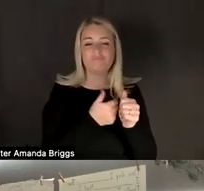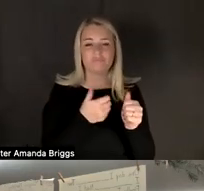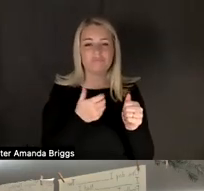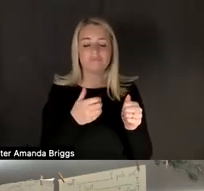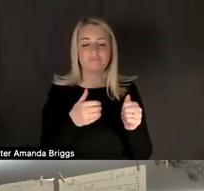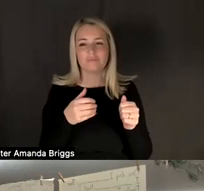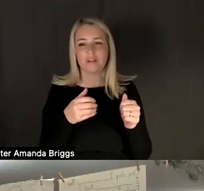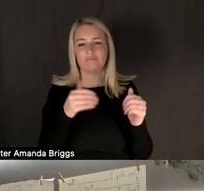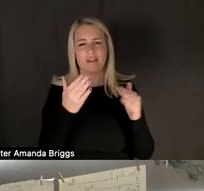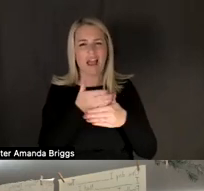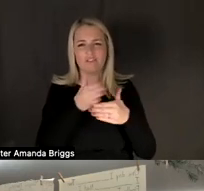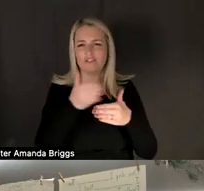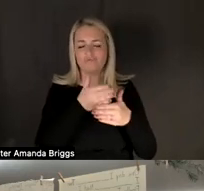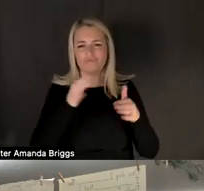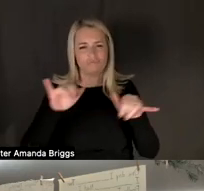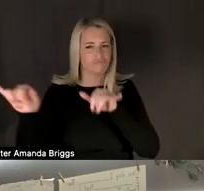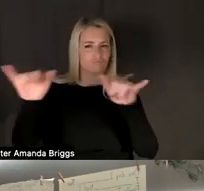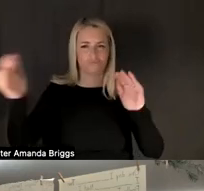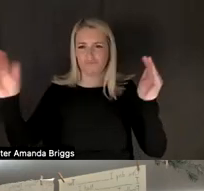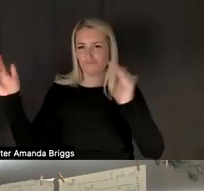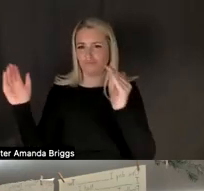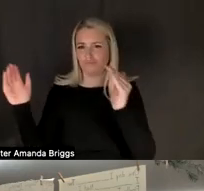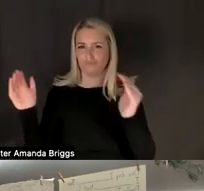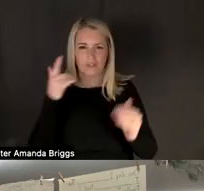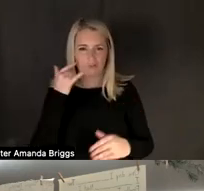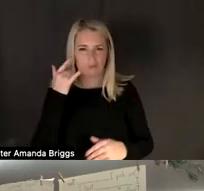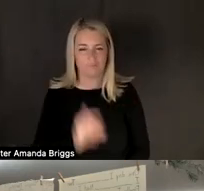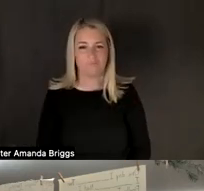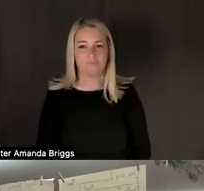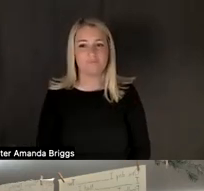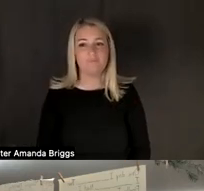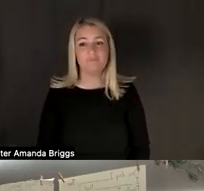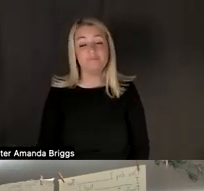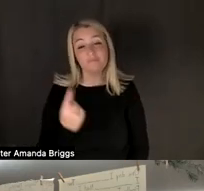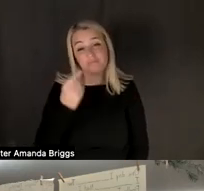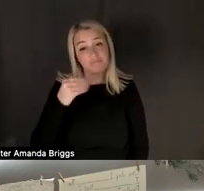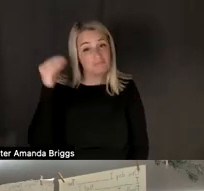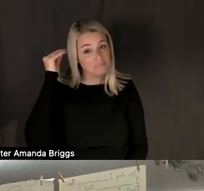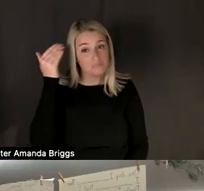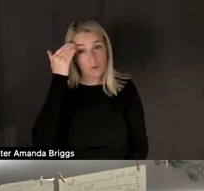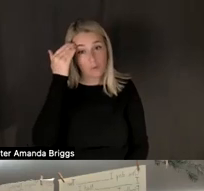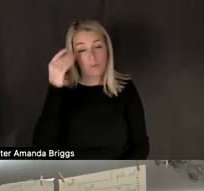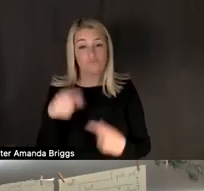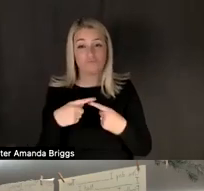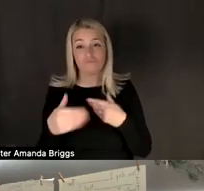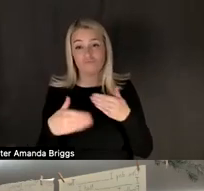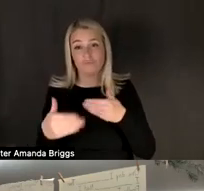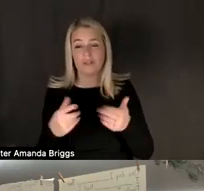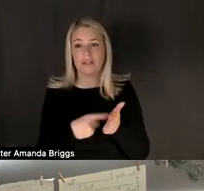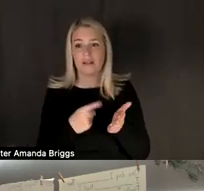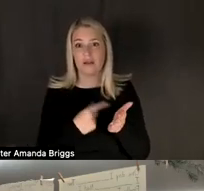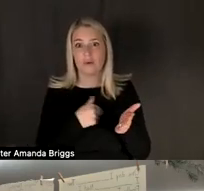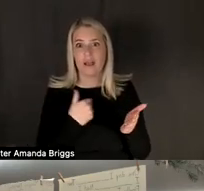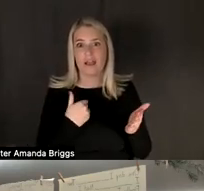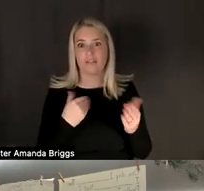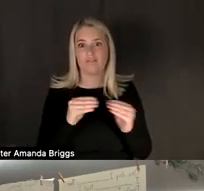students in California. So, but just something to know, especially as they progress through, because sometimes we get families very worried